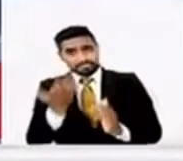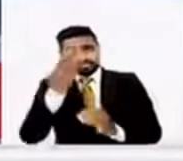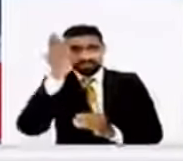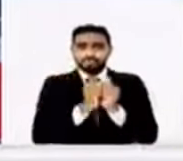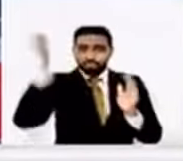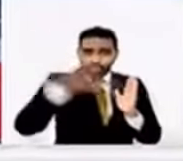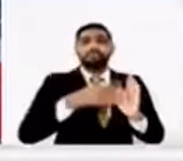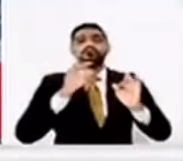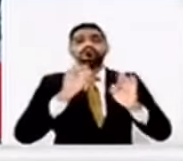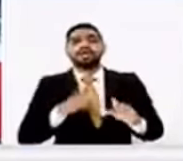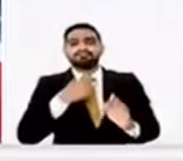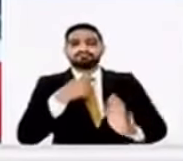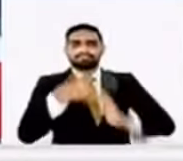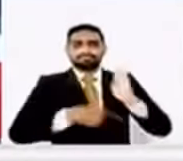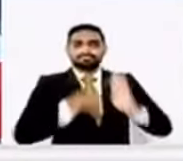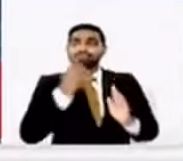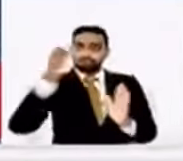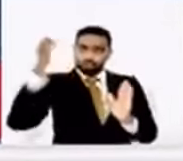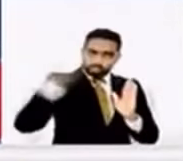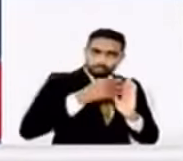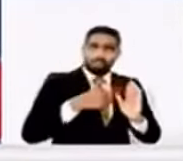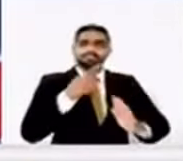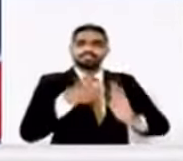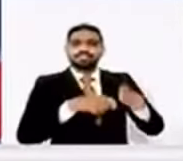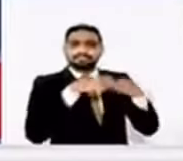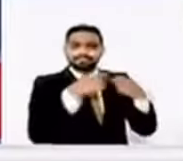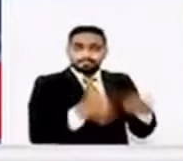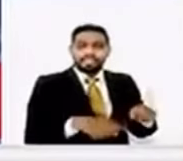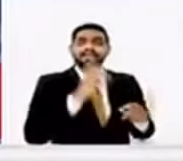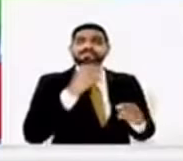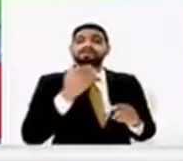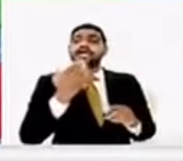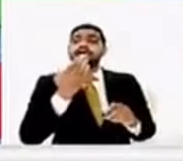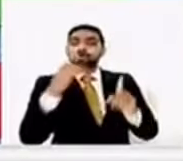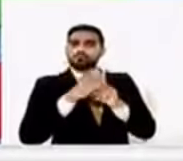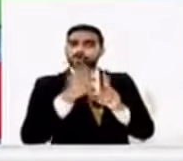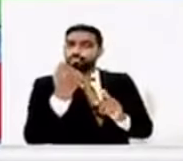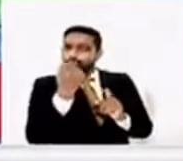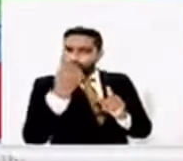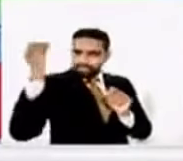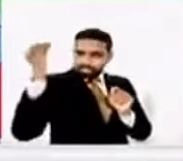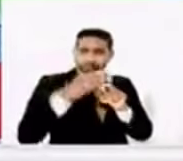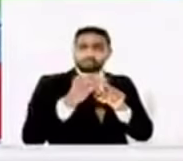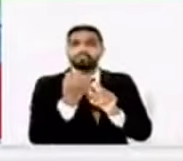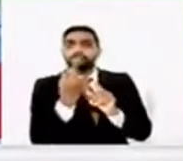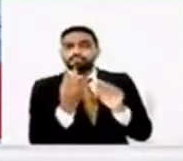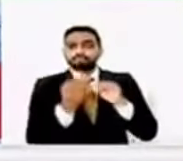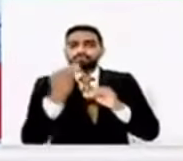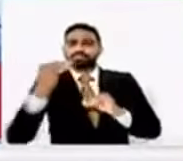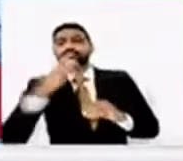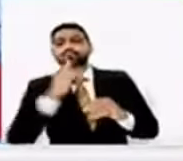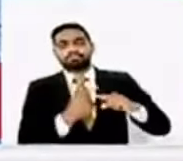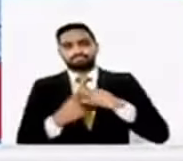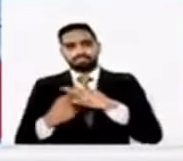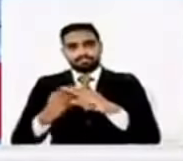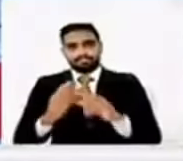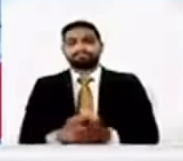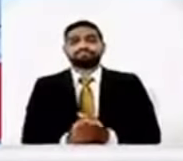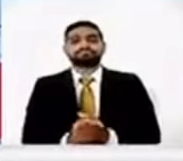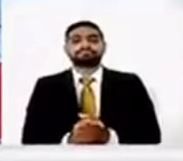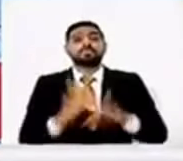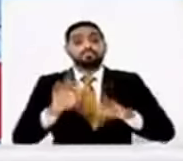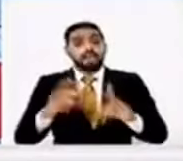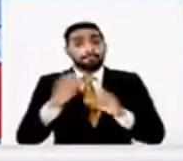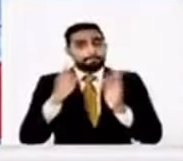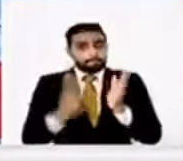Lanka, which will be a great thing at this challenging period. Indeed, because the Prime Minister stressed in Parliament